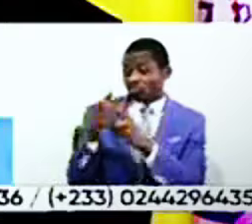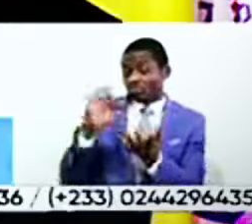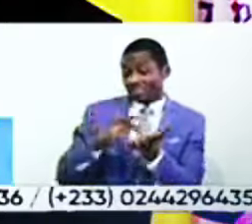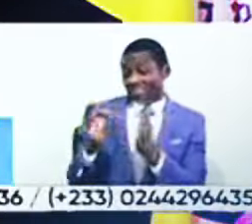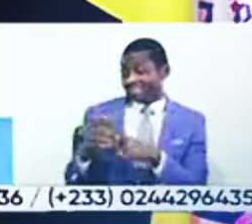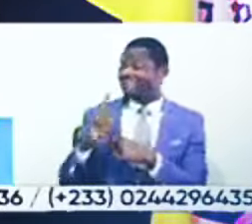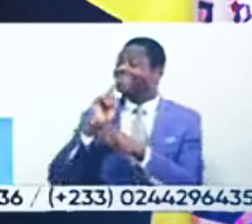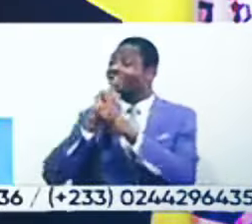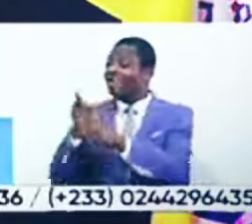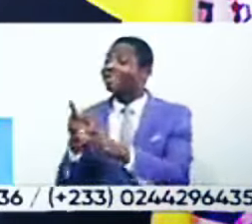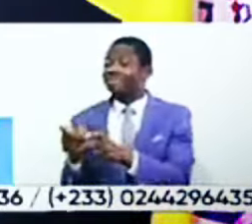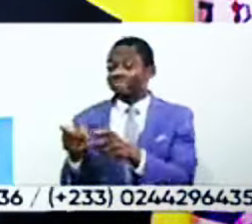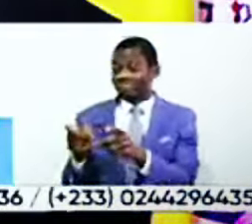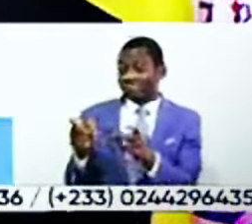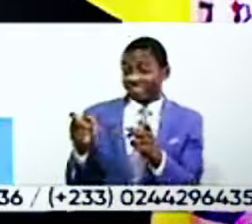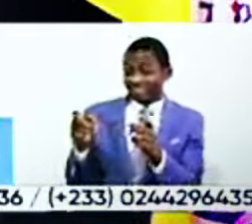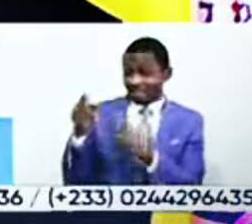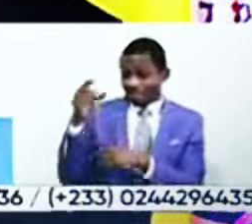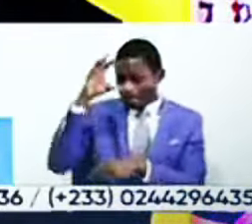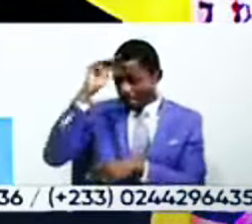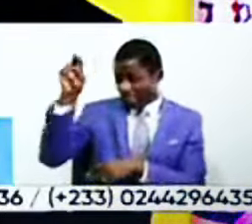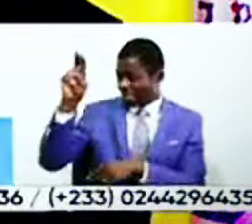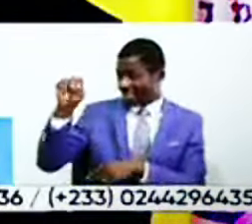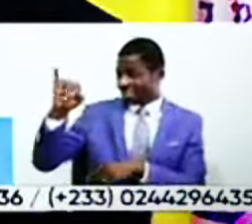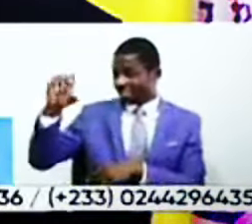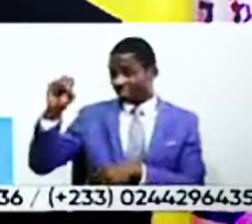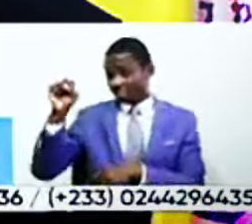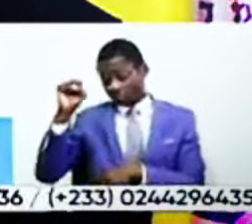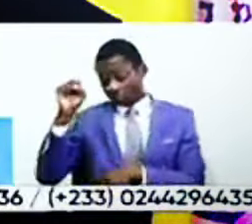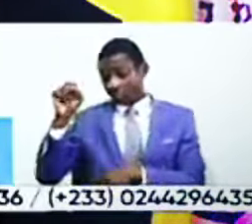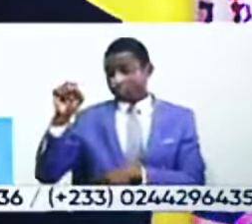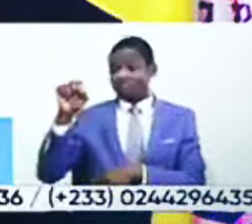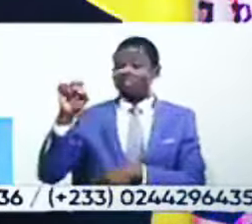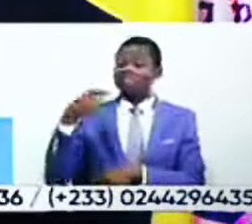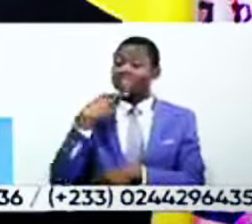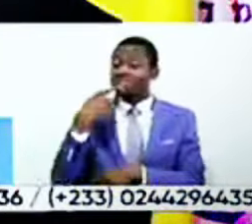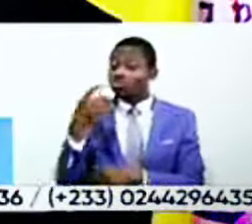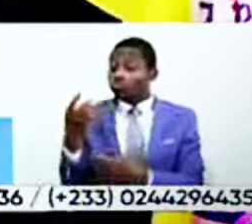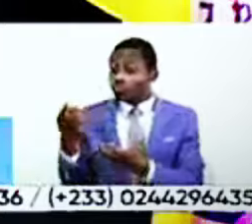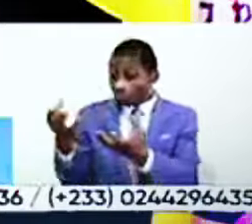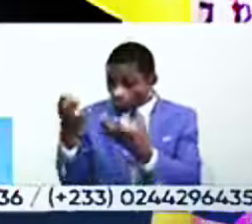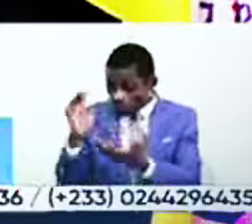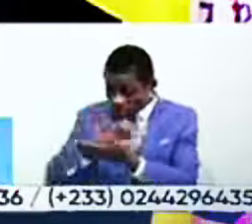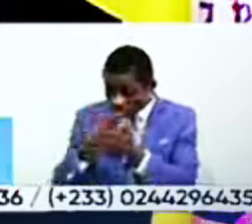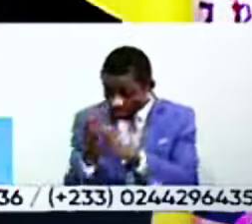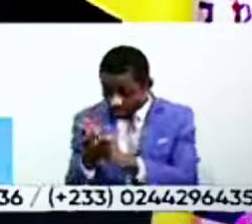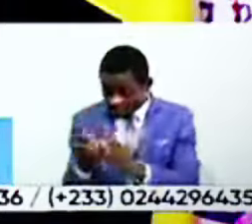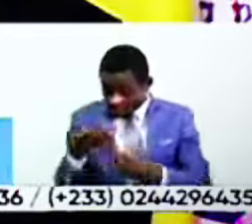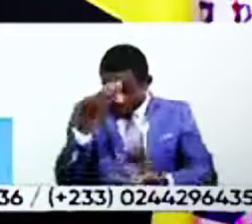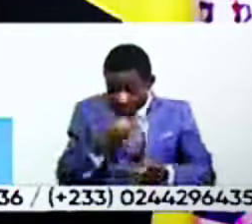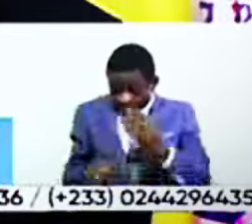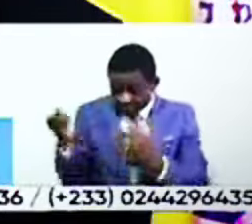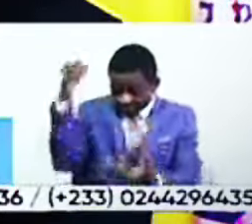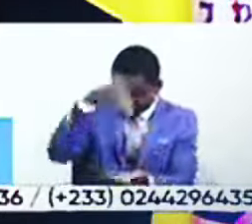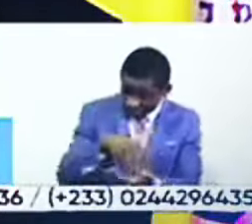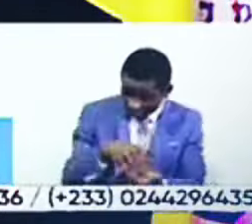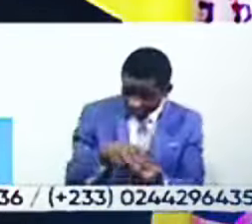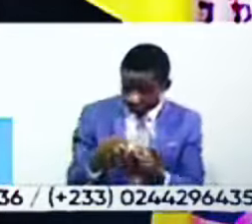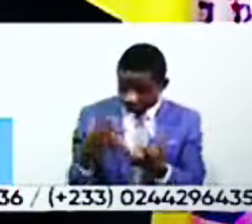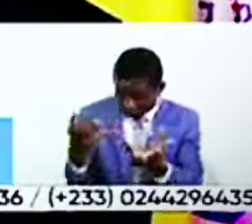you want to be born again? What he was trying to say is this: when you get born